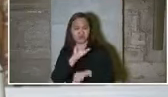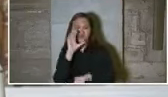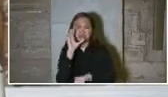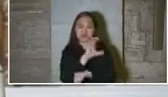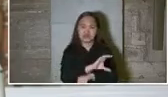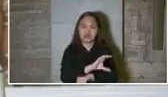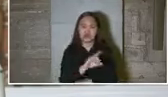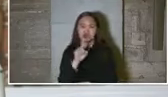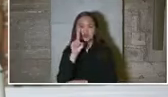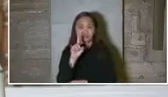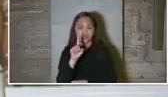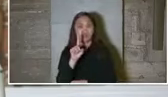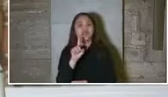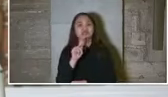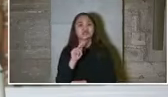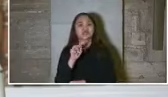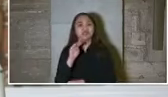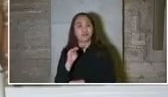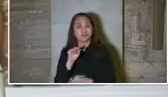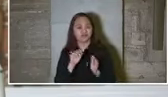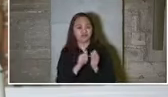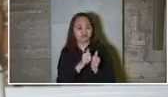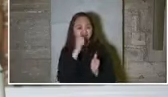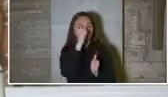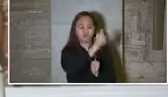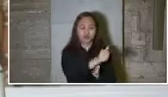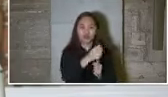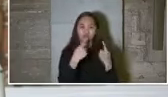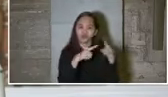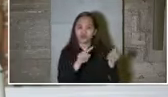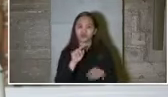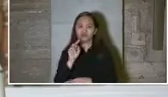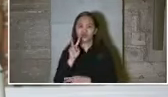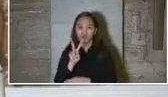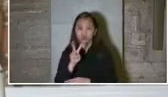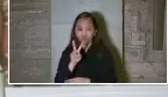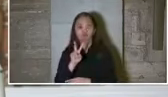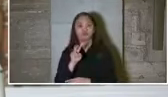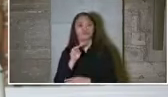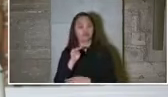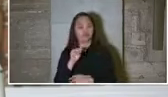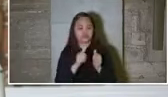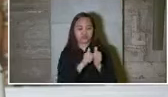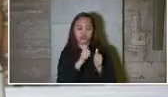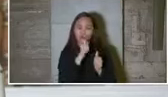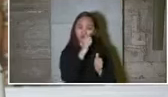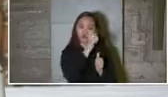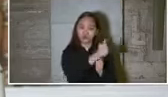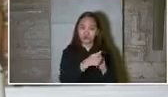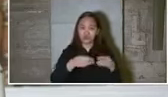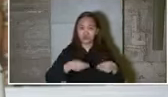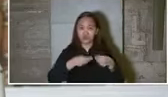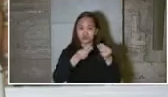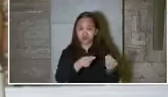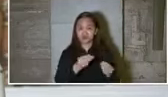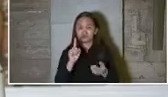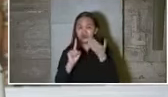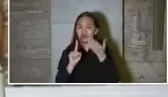for 1 mile, go for 2 miles. Give to the one who asks of